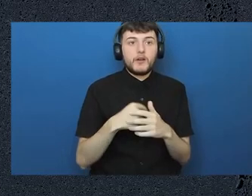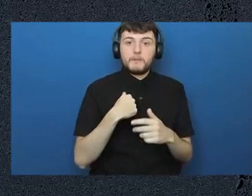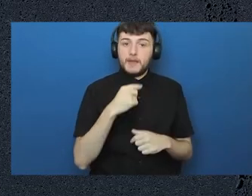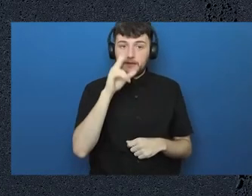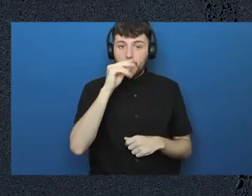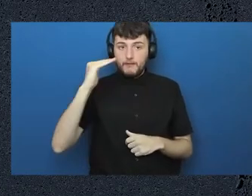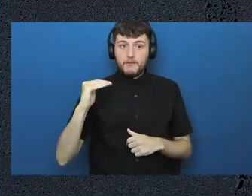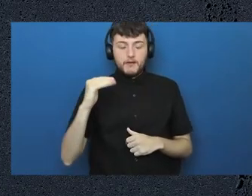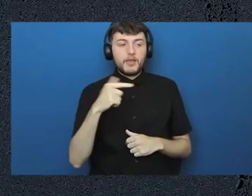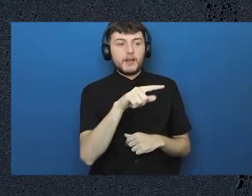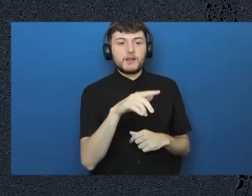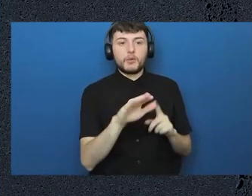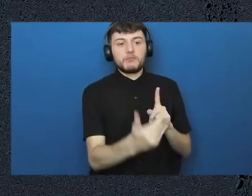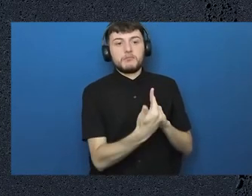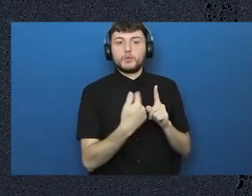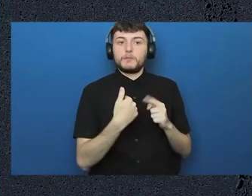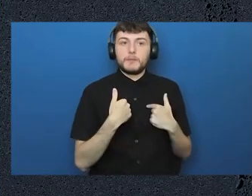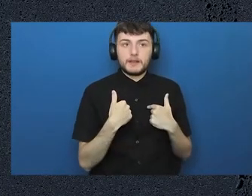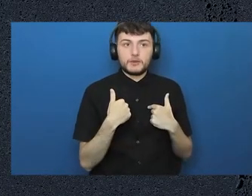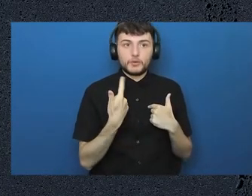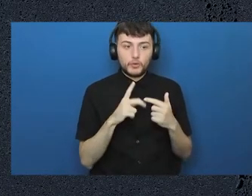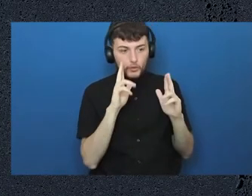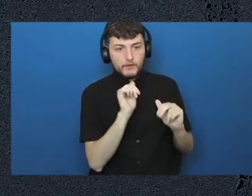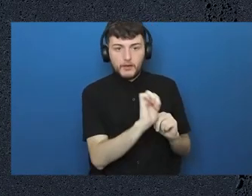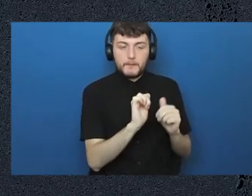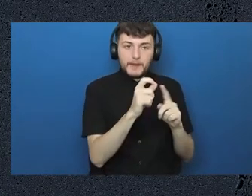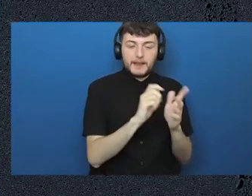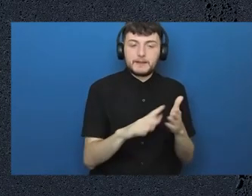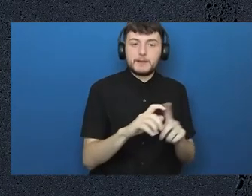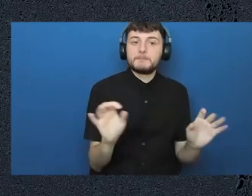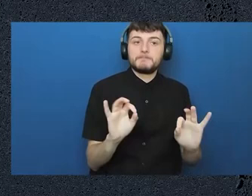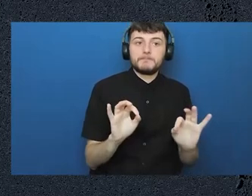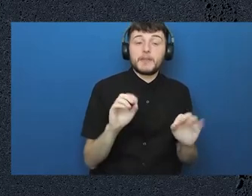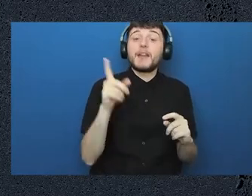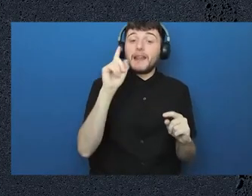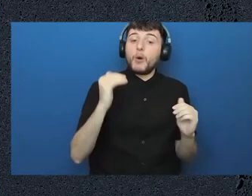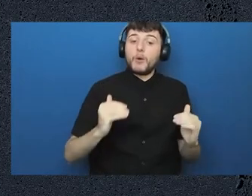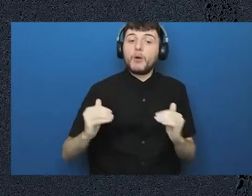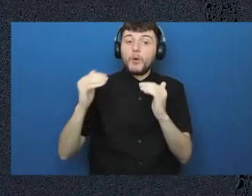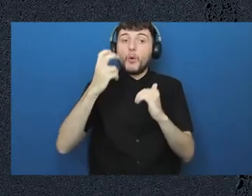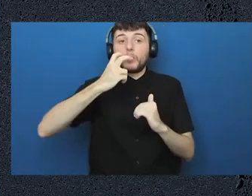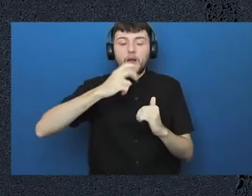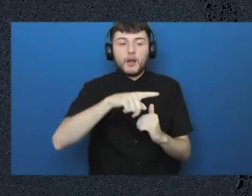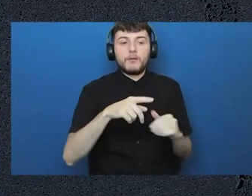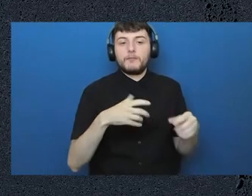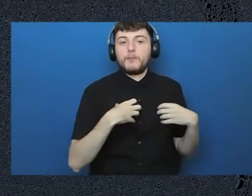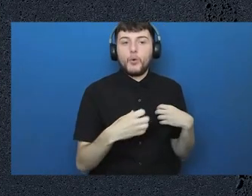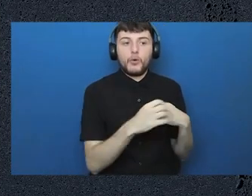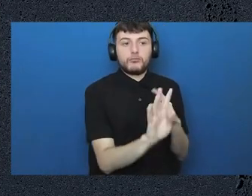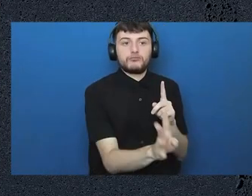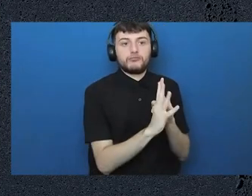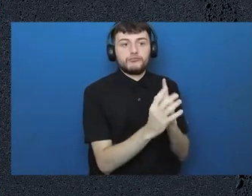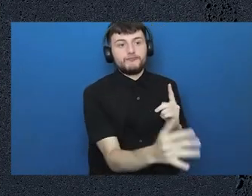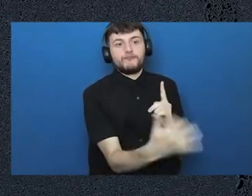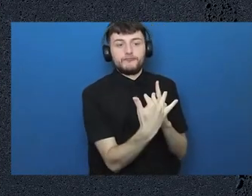What do you know about doing a PhD? Whereas now I feel I'm getting a lot more PhD students, and that's also because of the title. So, you know,